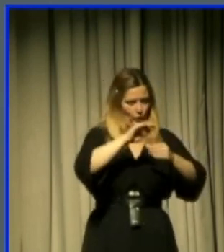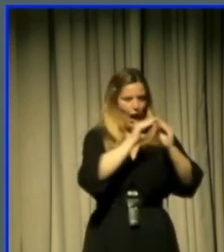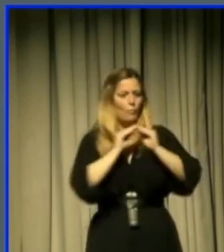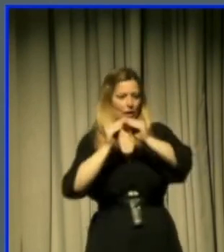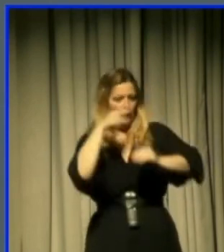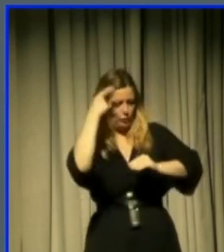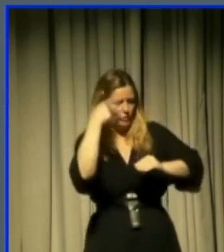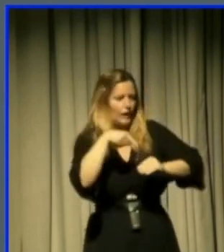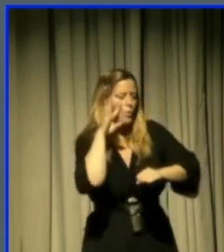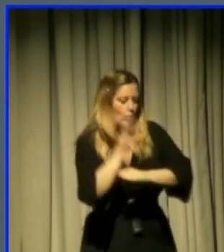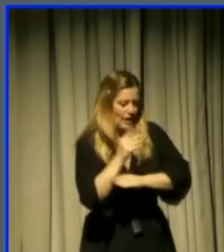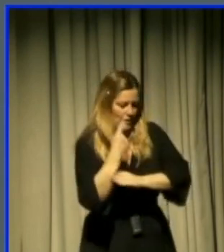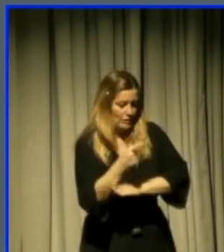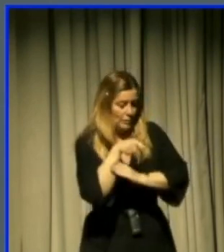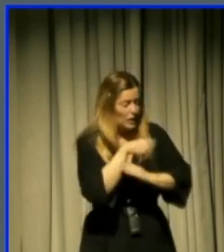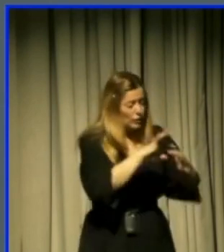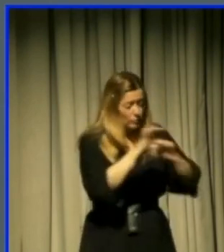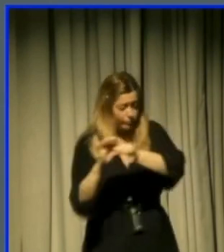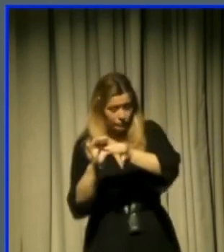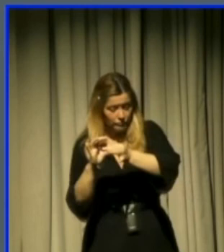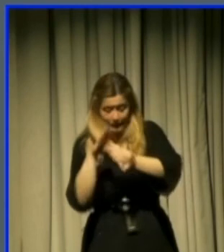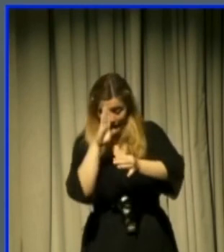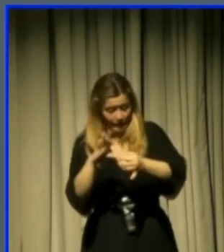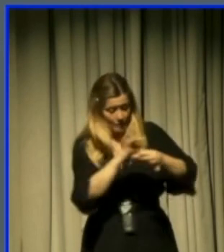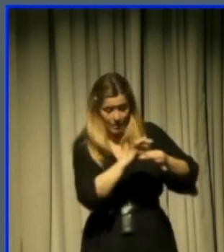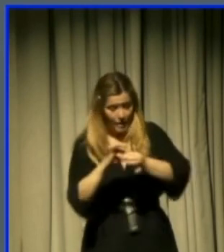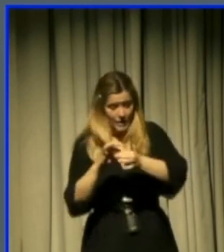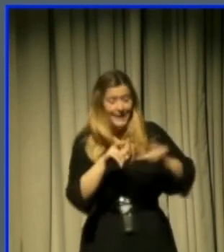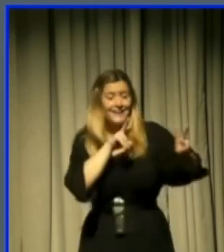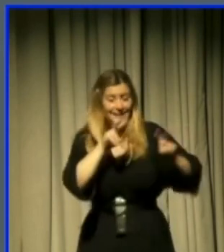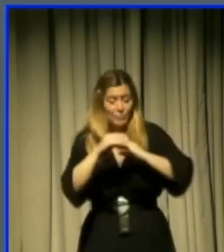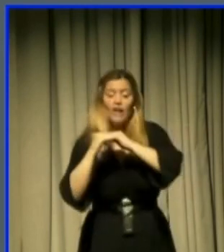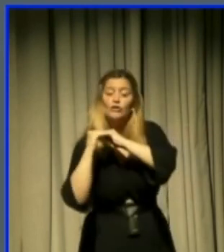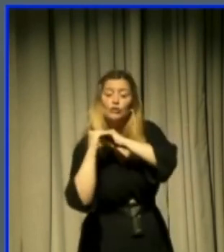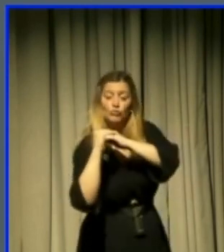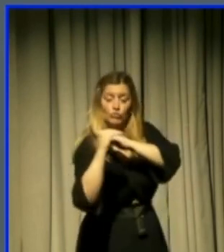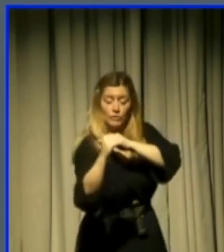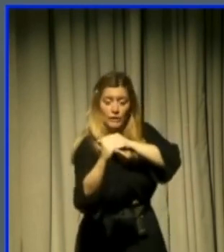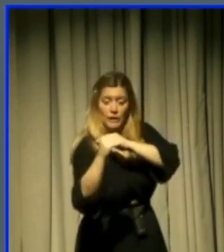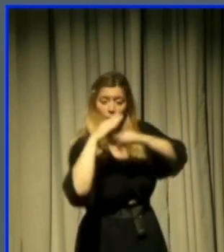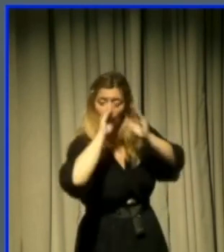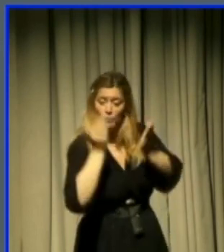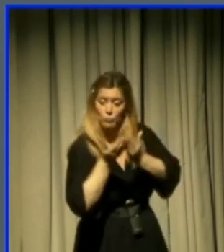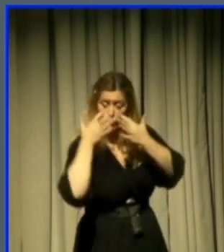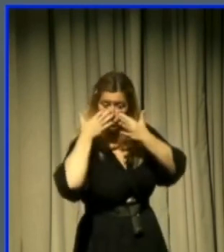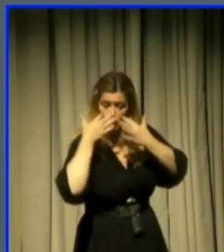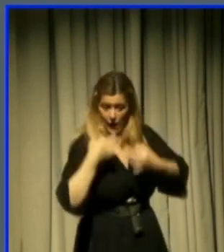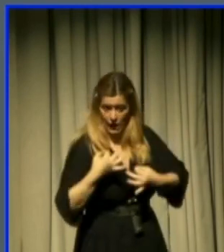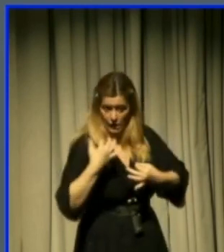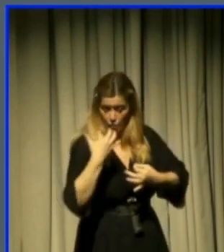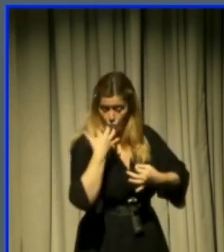to real life sustainability issues like over-tourism or unsustainable consumerism, or even